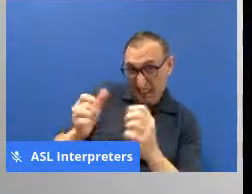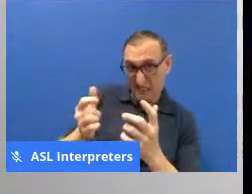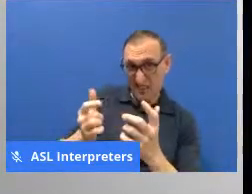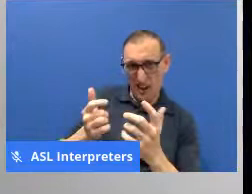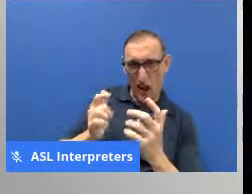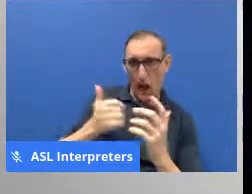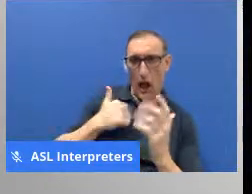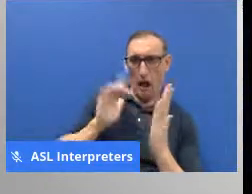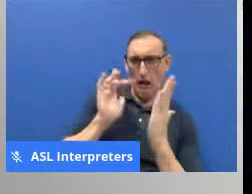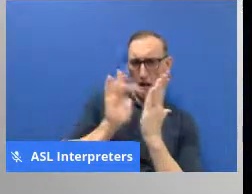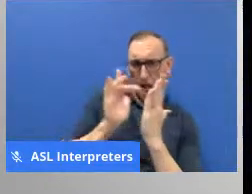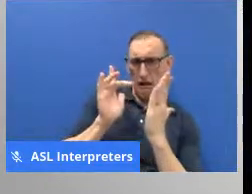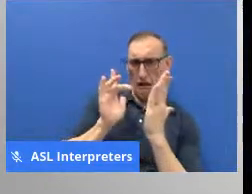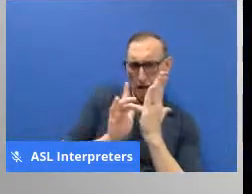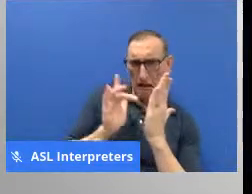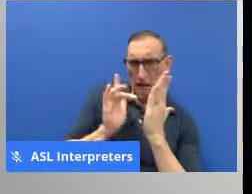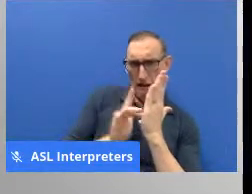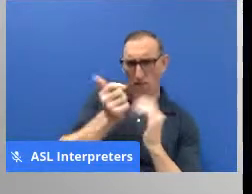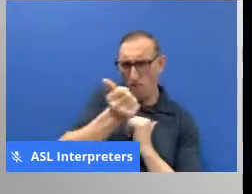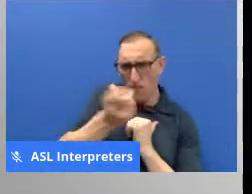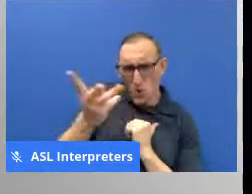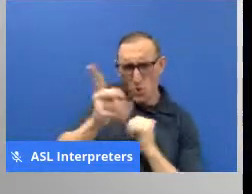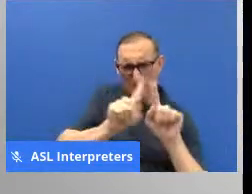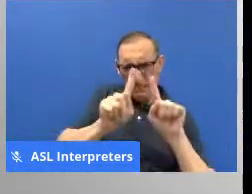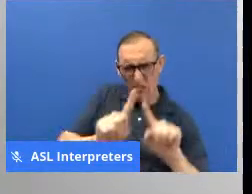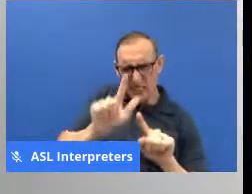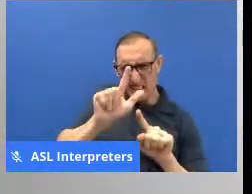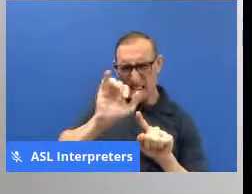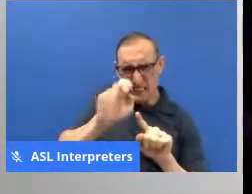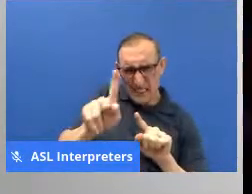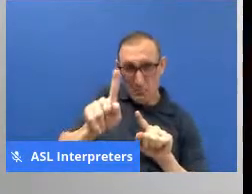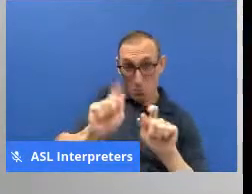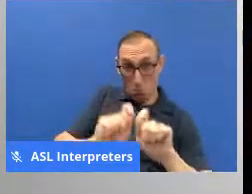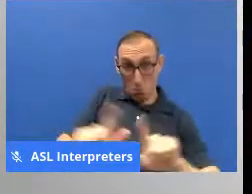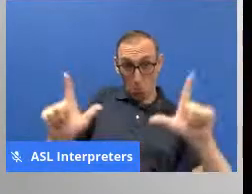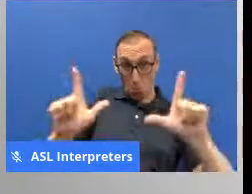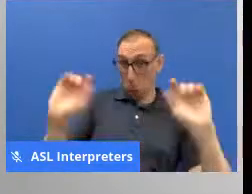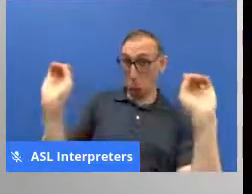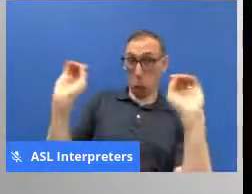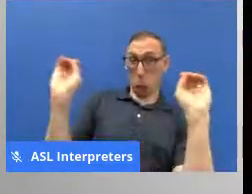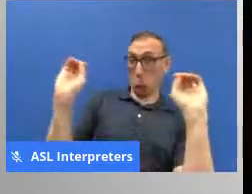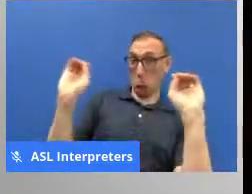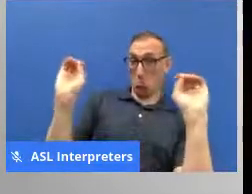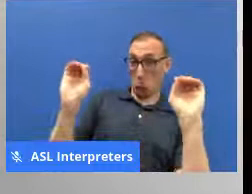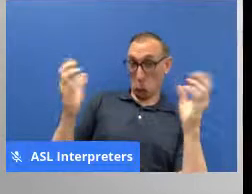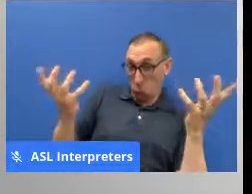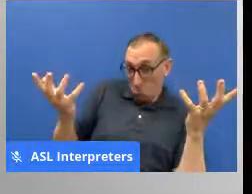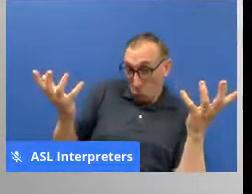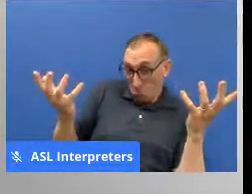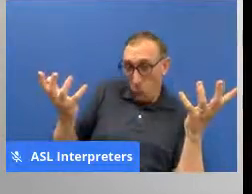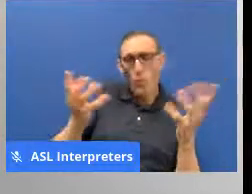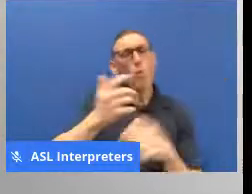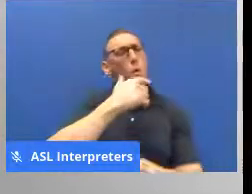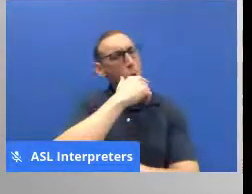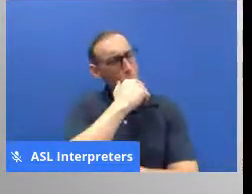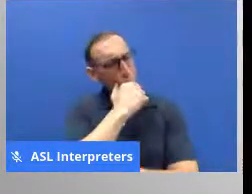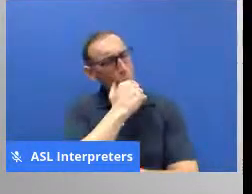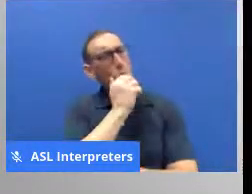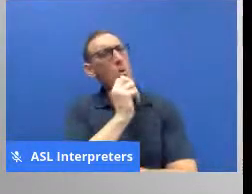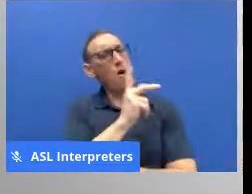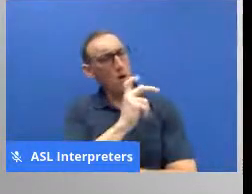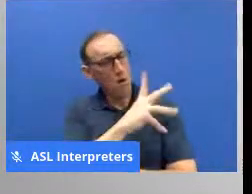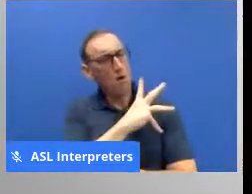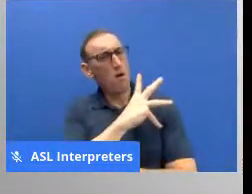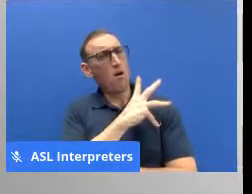I clicked on, but I clicked on several, but nothing happened. Okay. If you could, if you